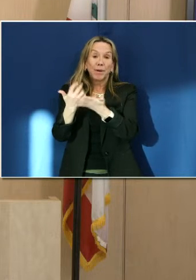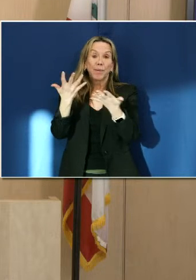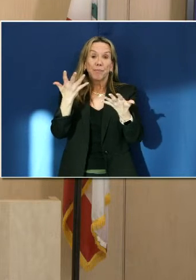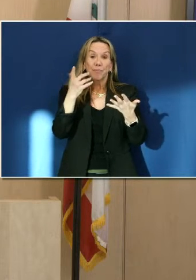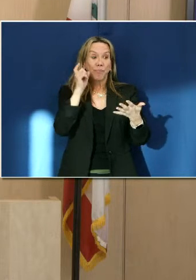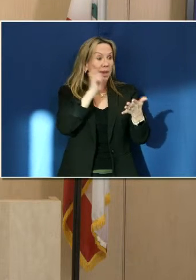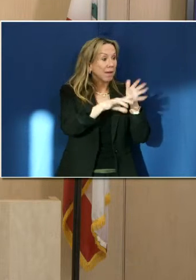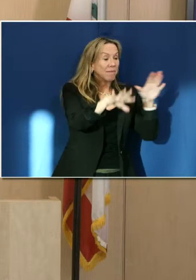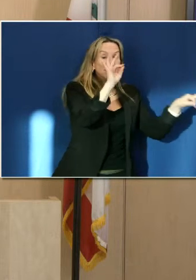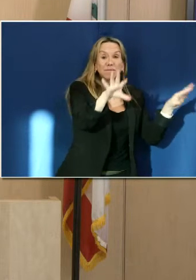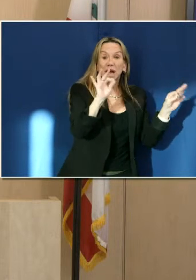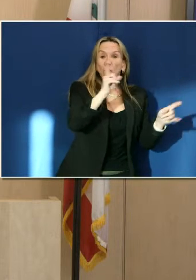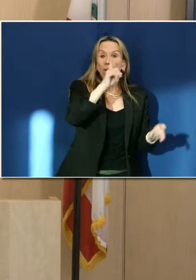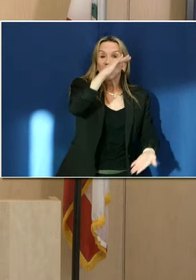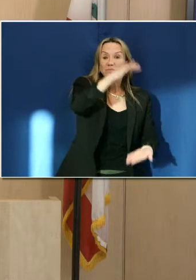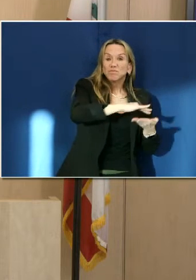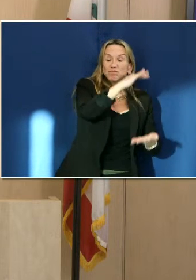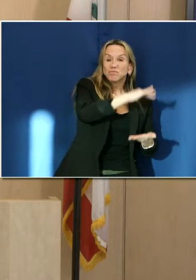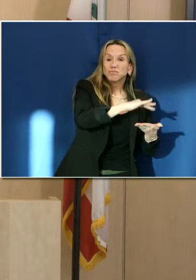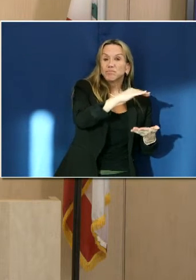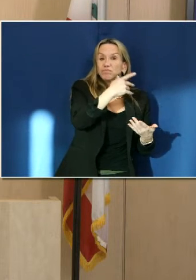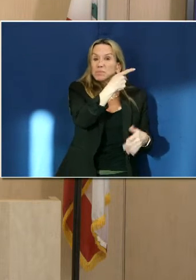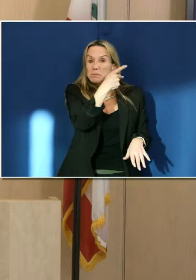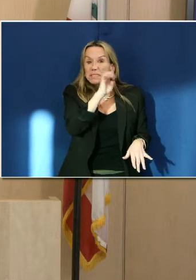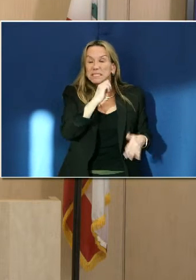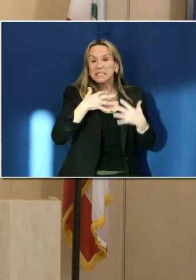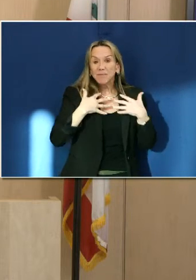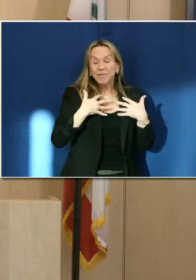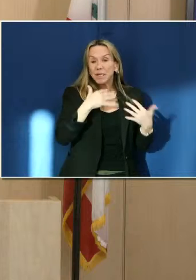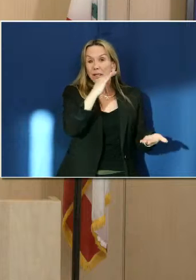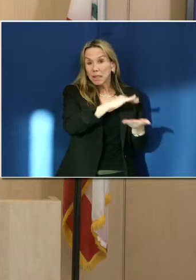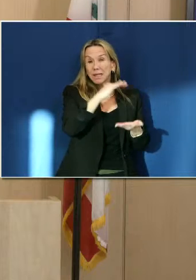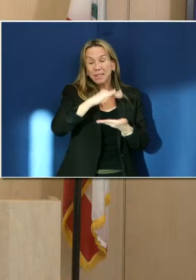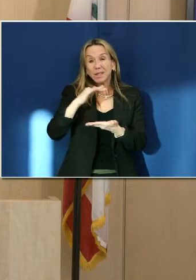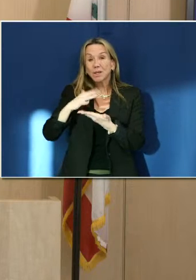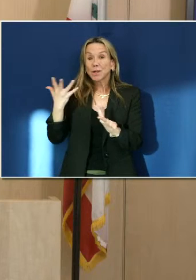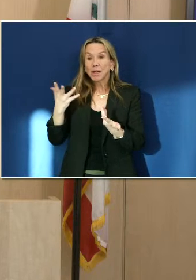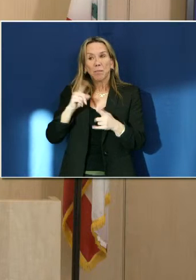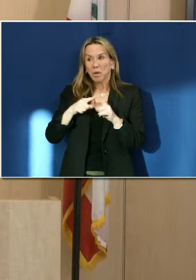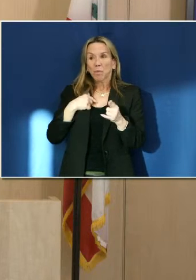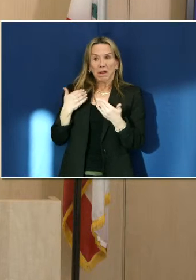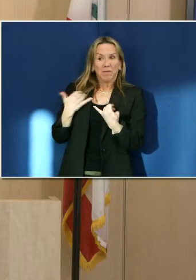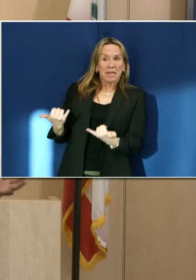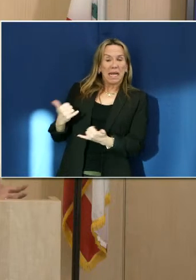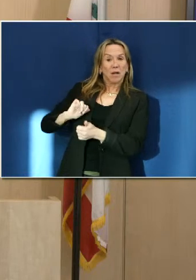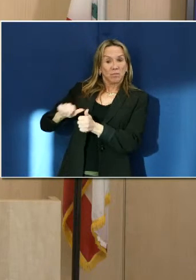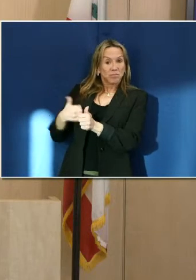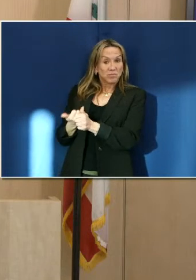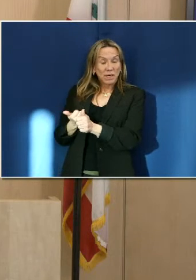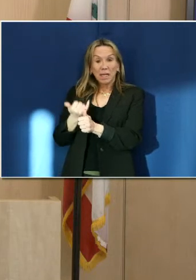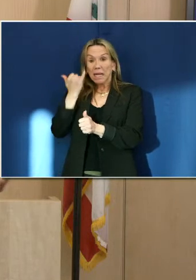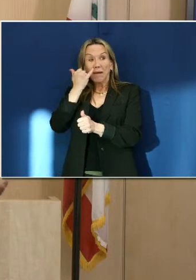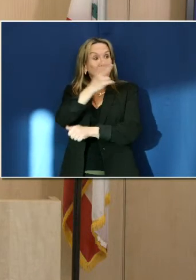ventilators if they were needed, but we have ventilators that are on hand if the various hospitals would need